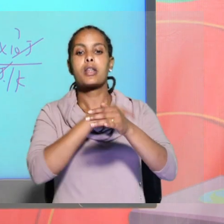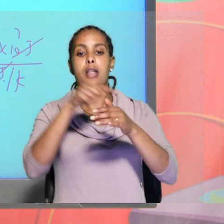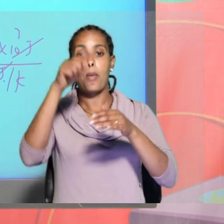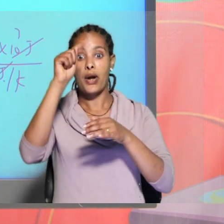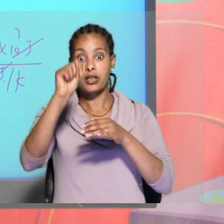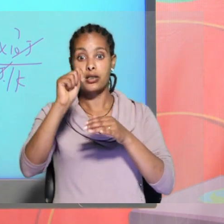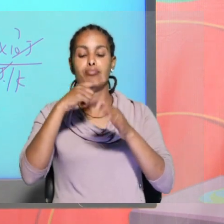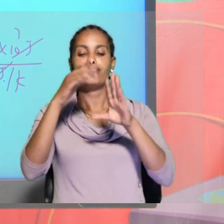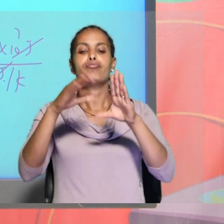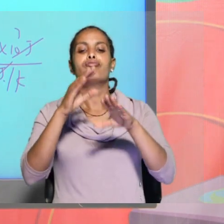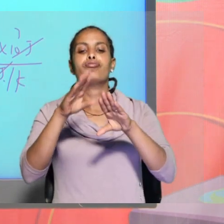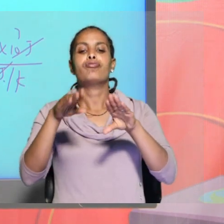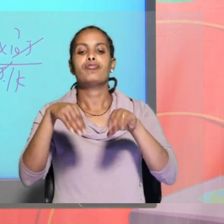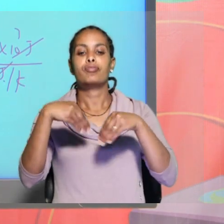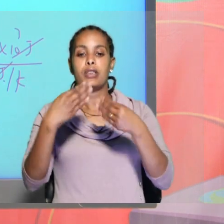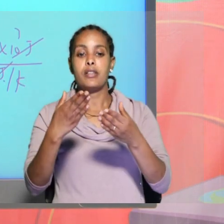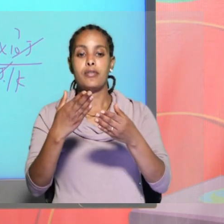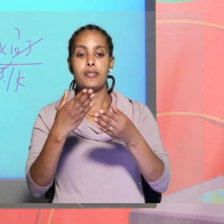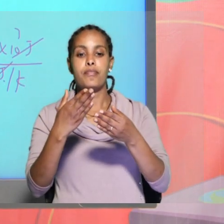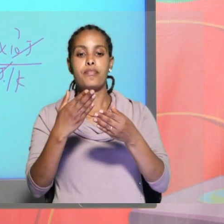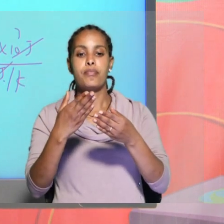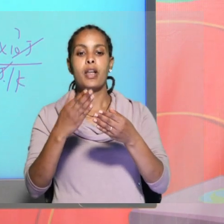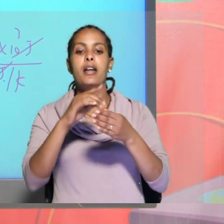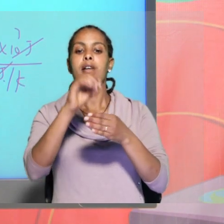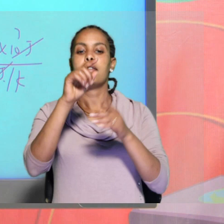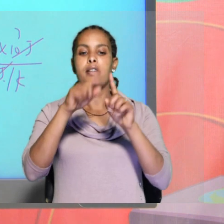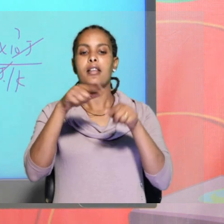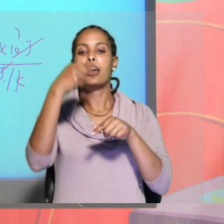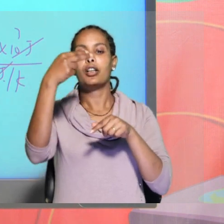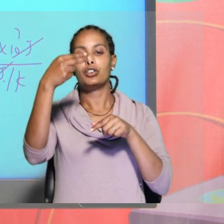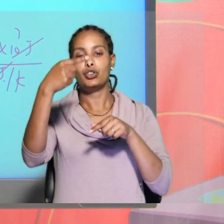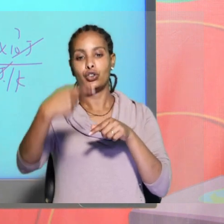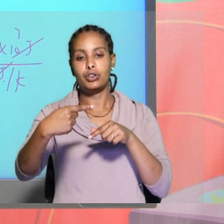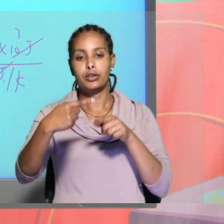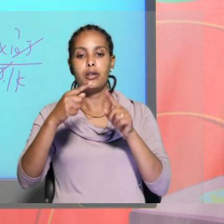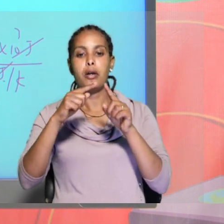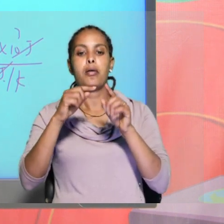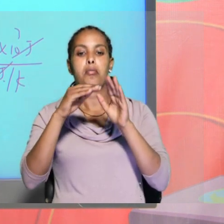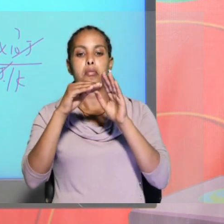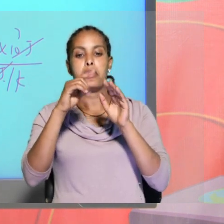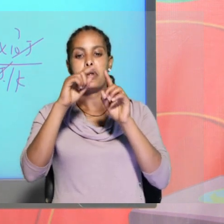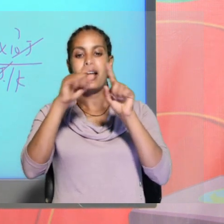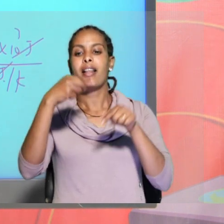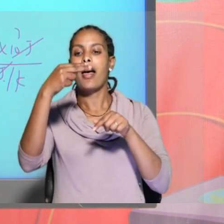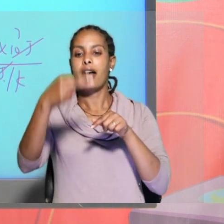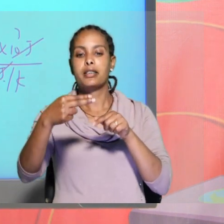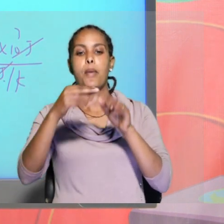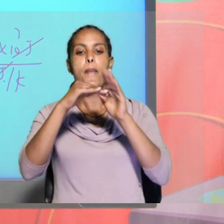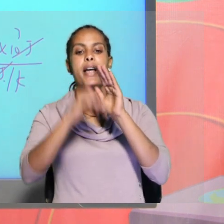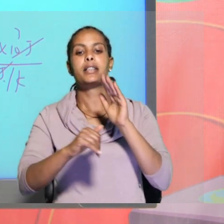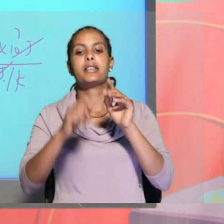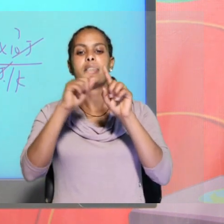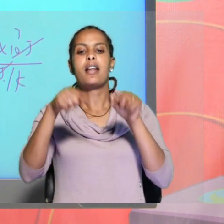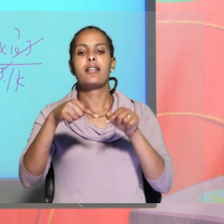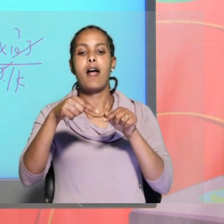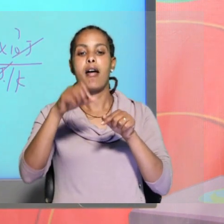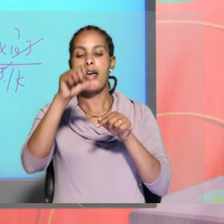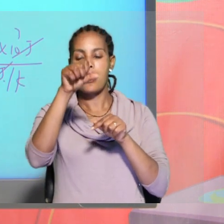Again, the Gibbs free energy change, delta G equal delta H minus T times delta